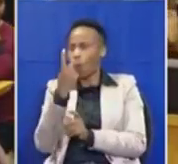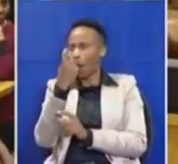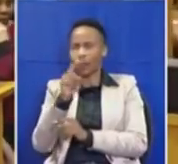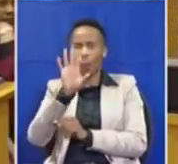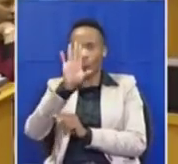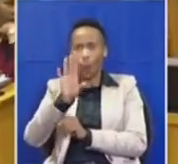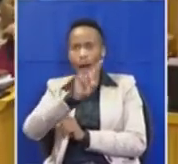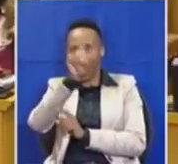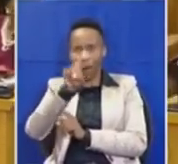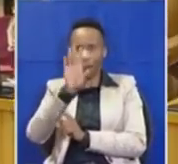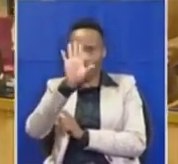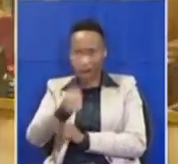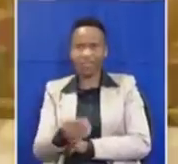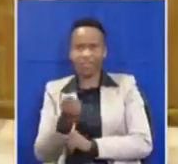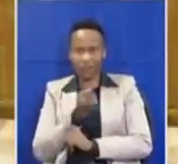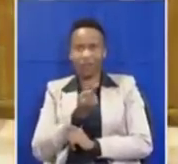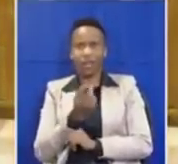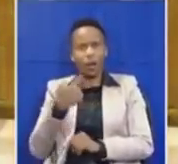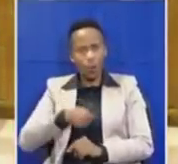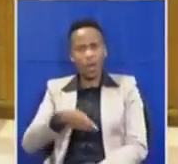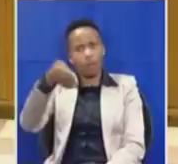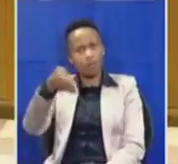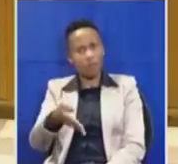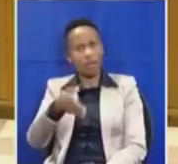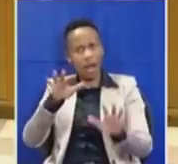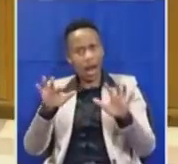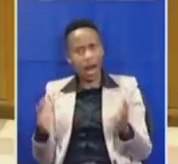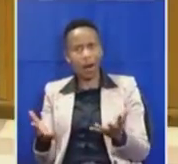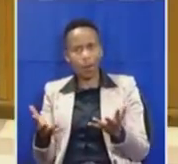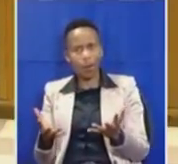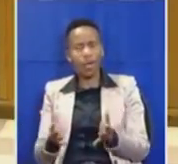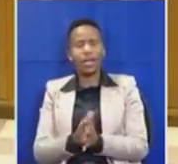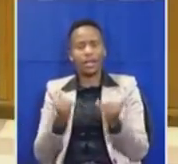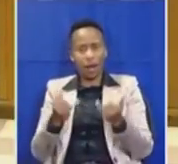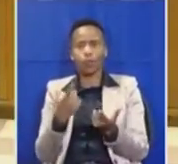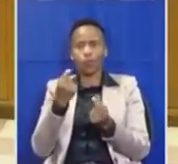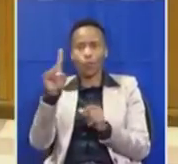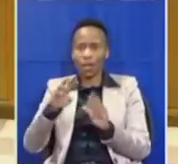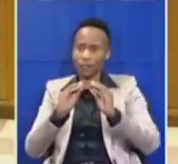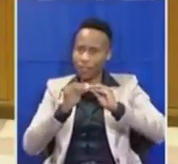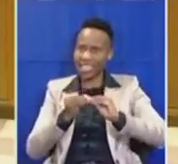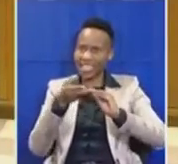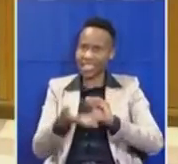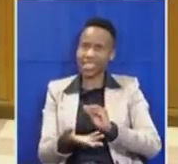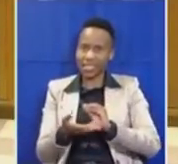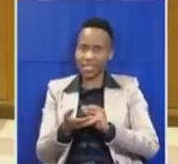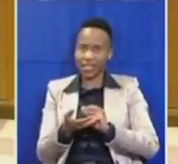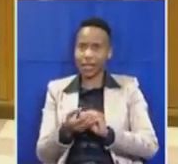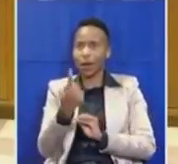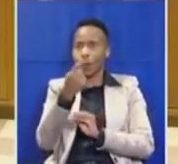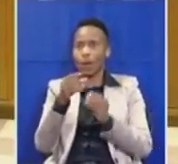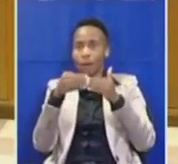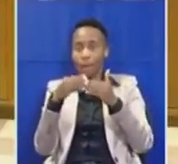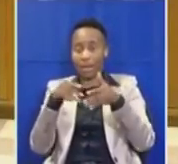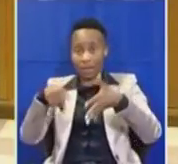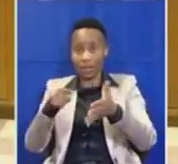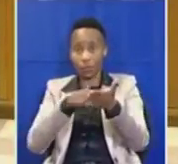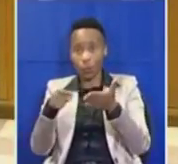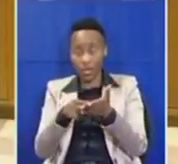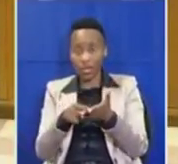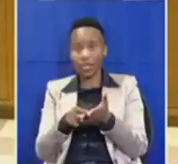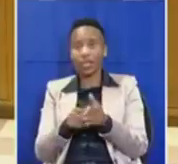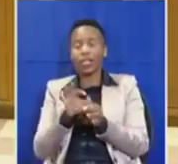how did we end up here and what should we do to fix it? One analyst this week described the situation as death